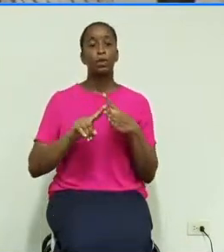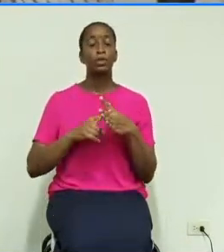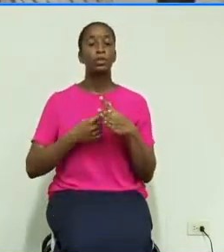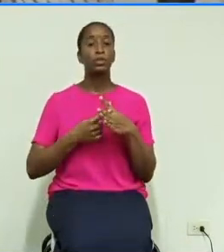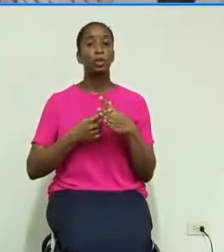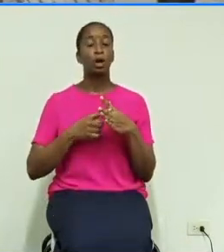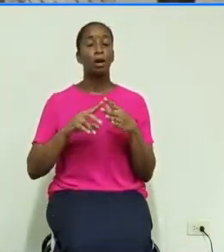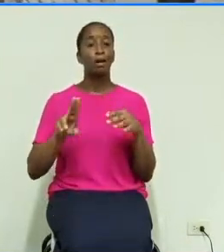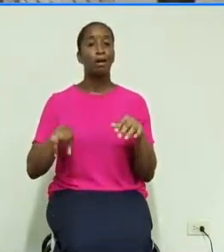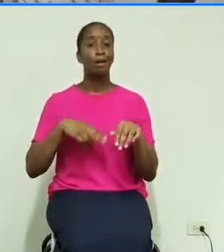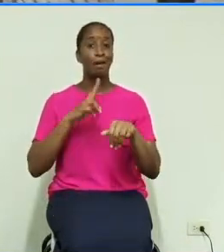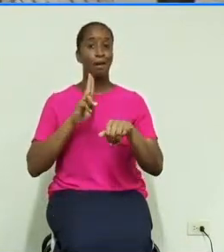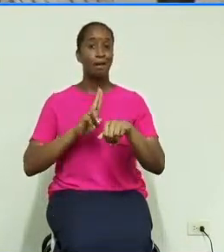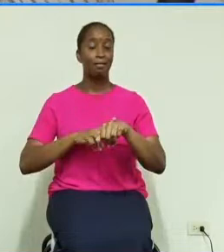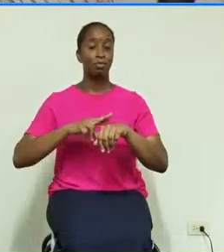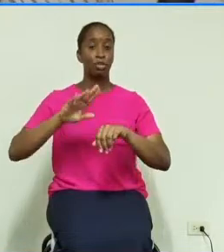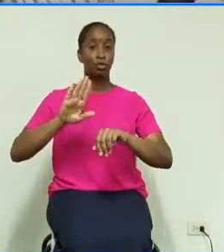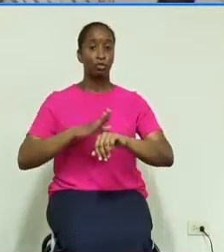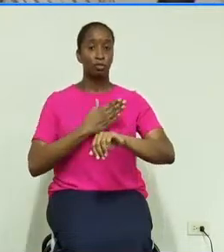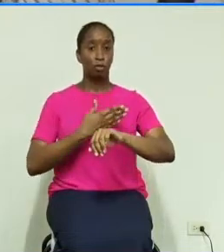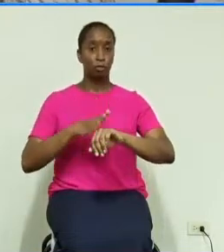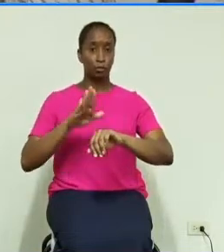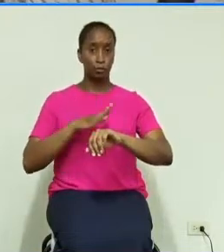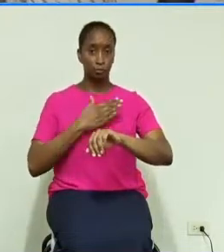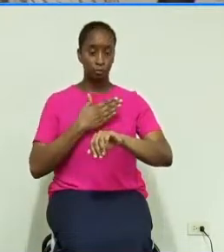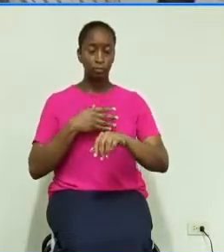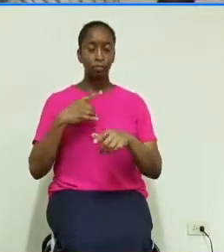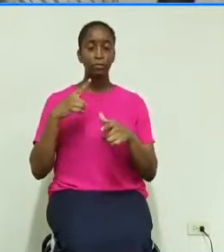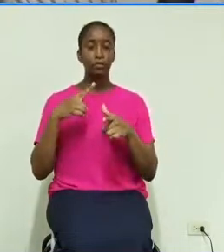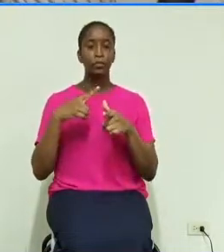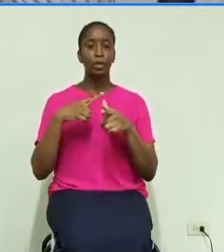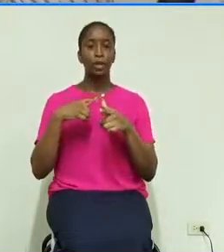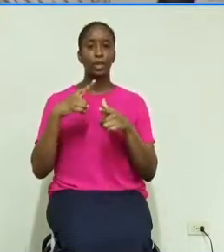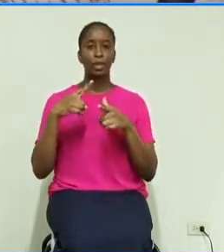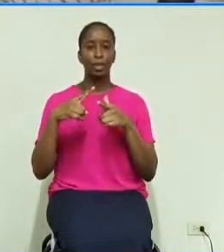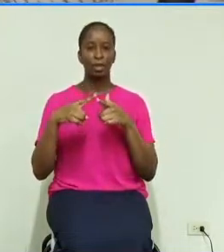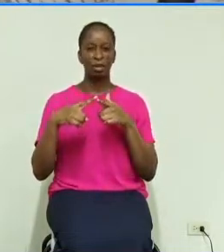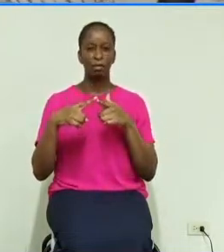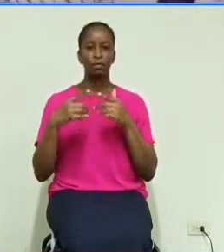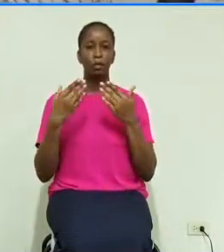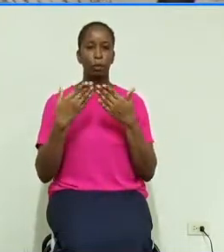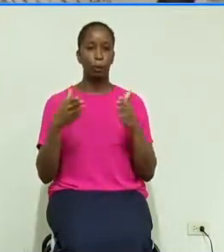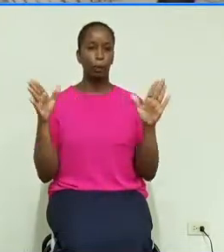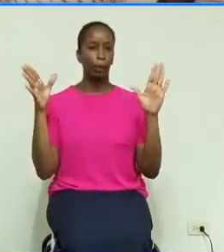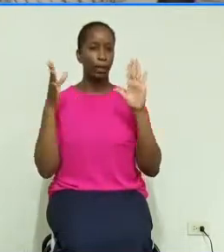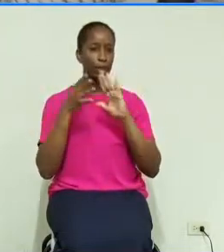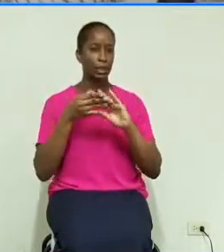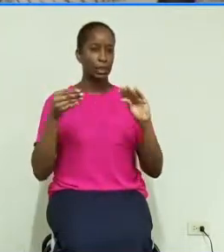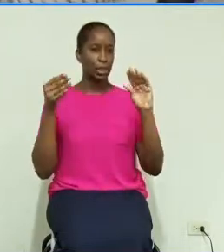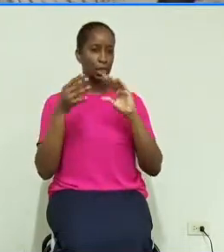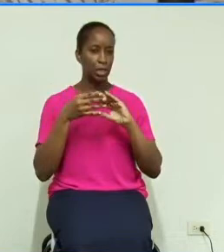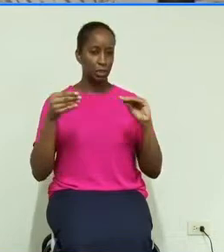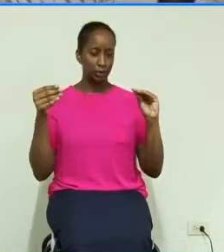and then we will go to our general remarks and get our panel started.